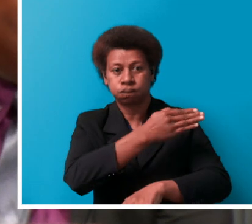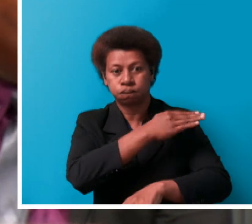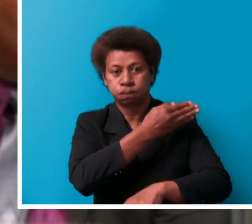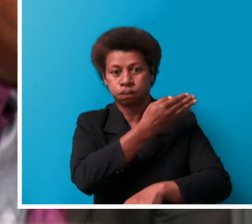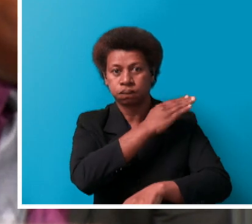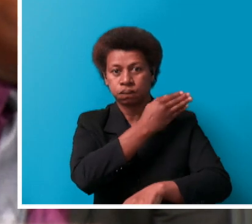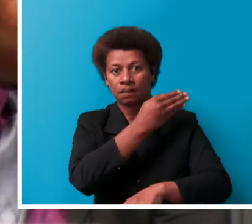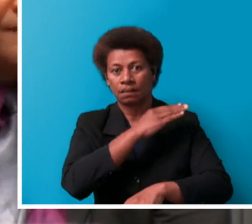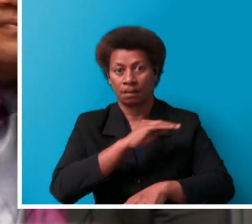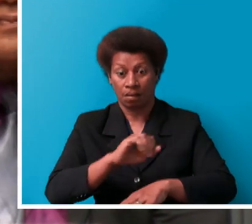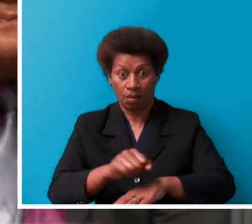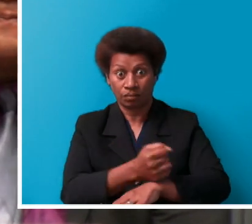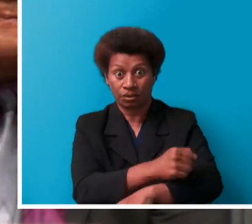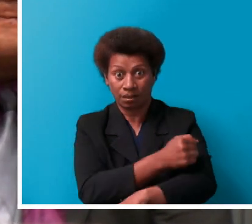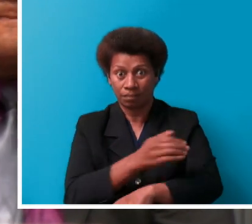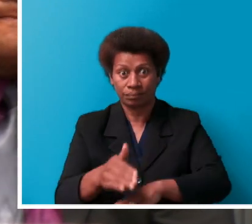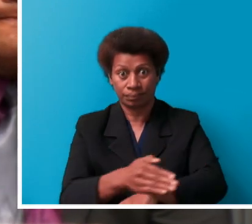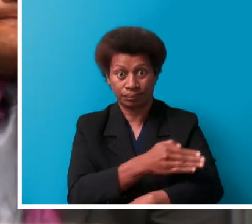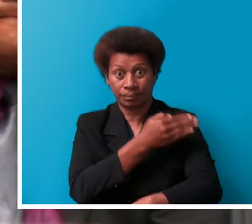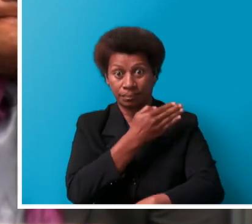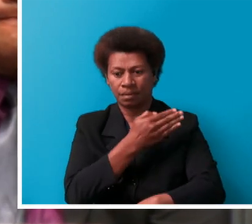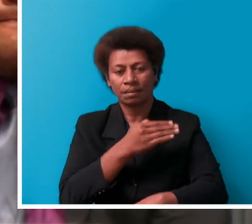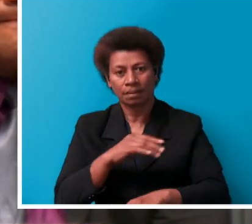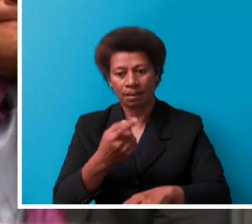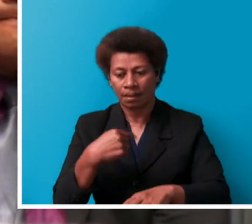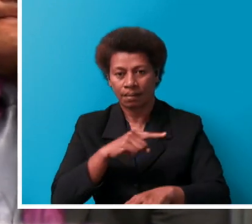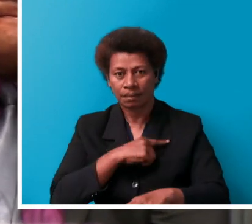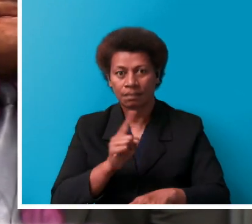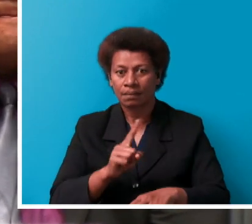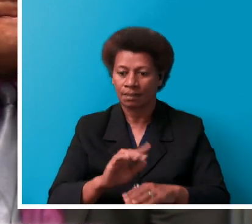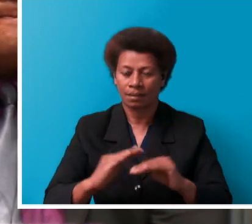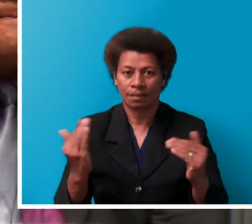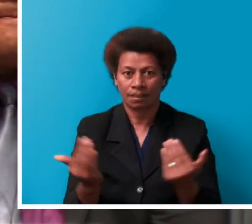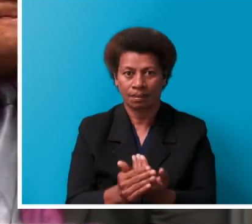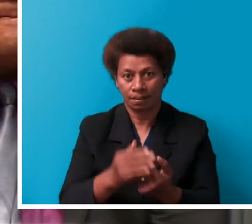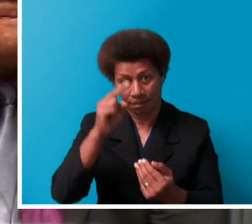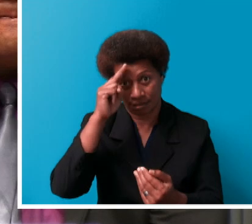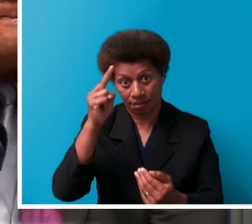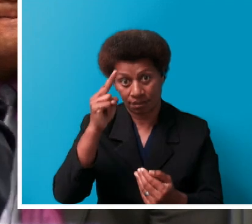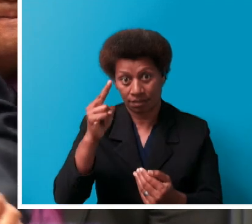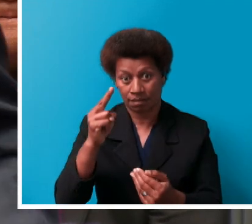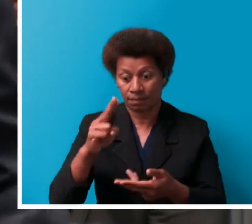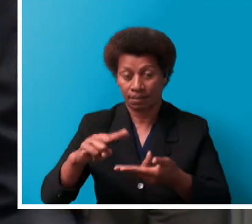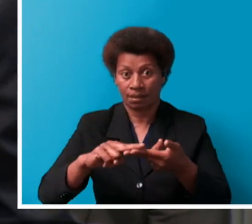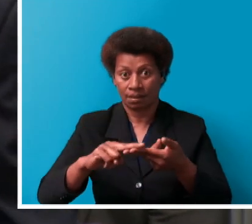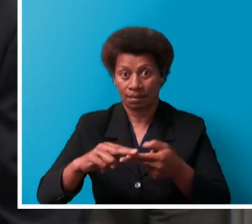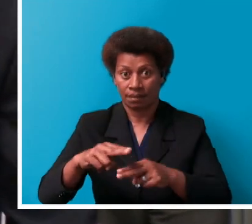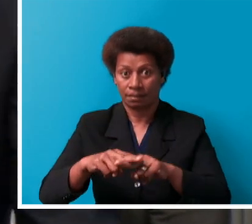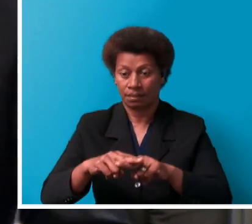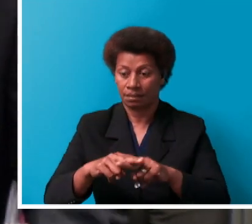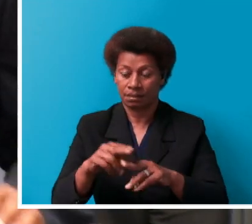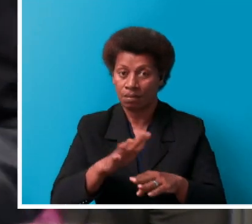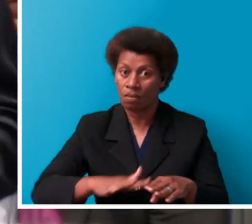wisdom speaks to the essence of what we must achieve as a nation, a united Fiji where